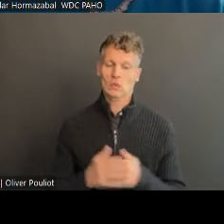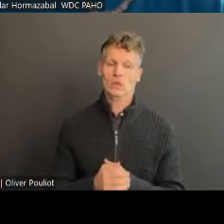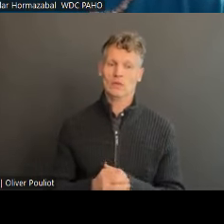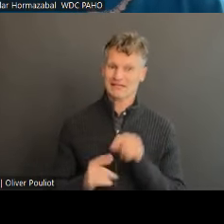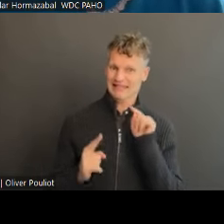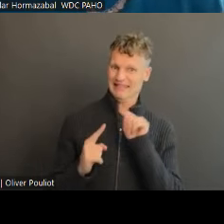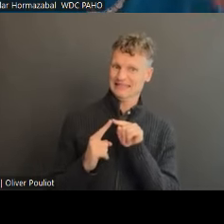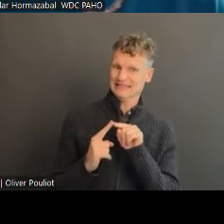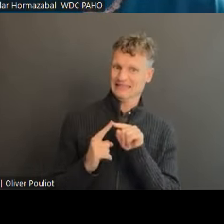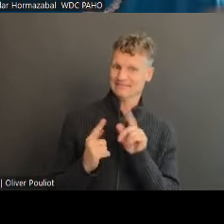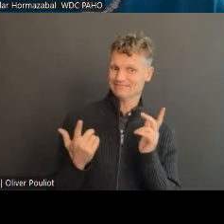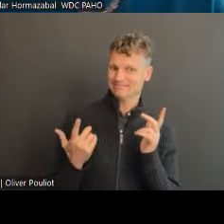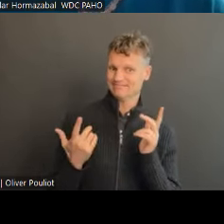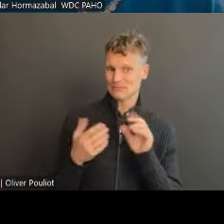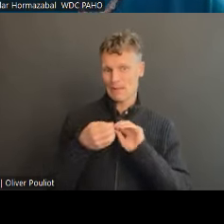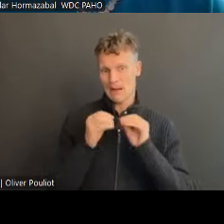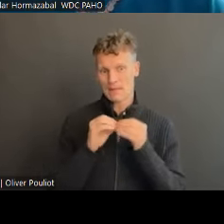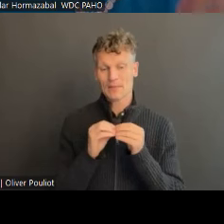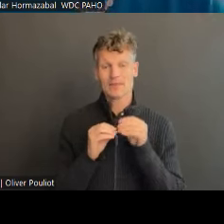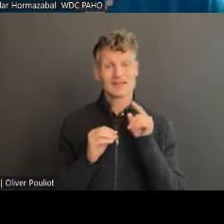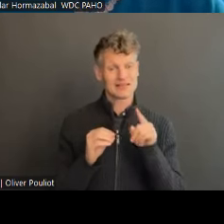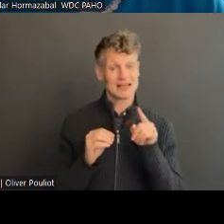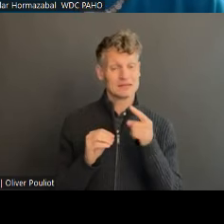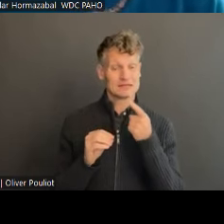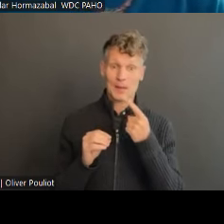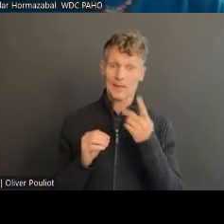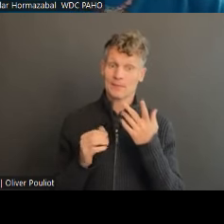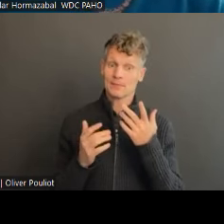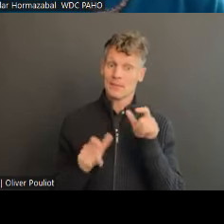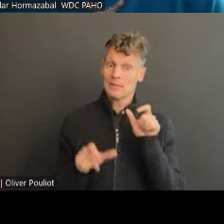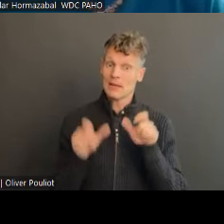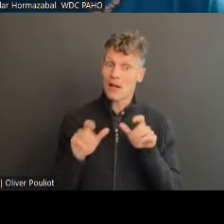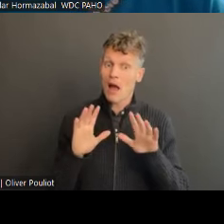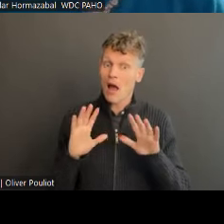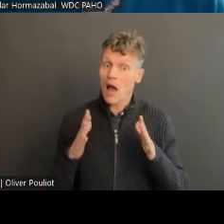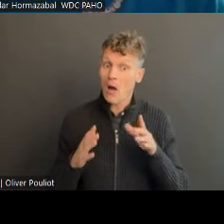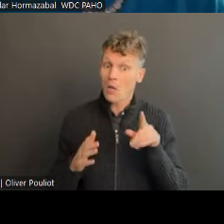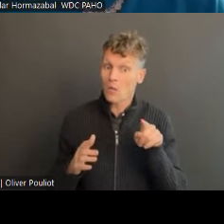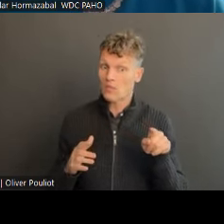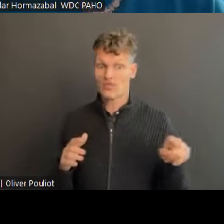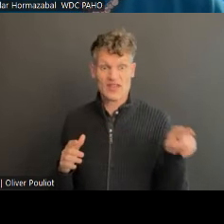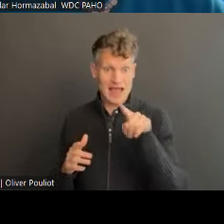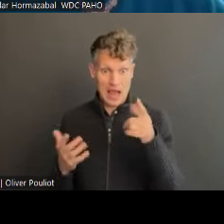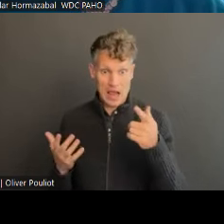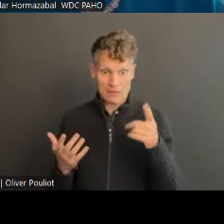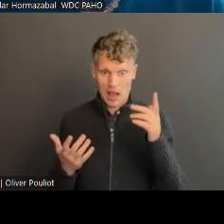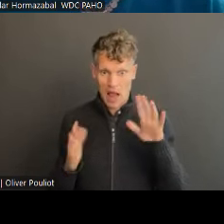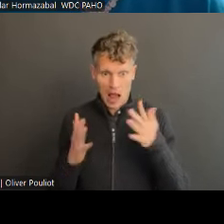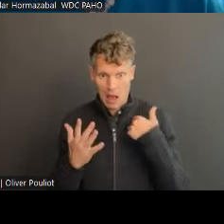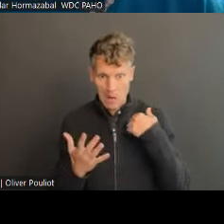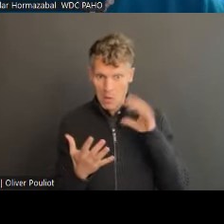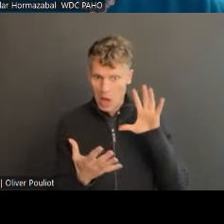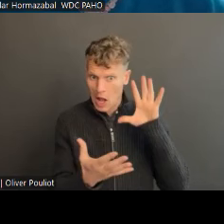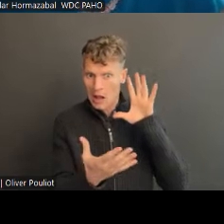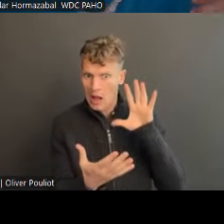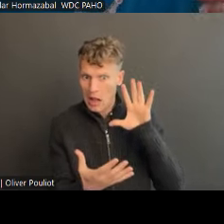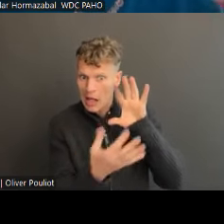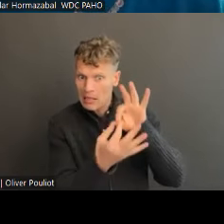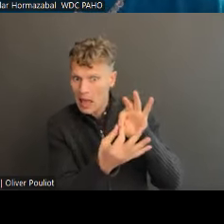they're expressing how people are able to reach services and how we're able to reach the populations in terms